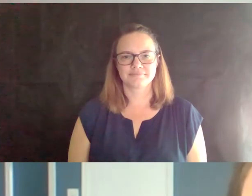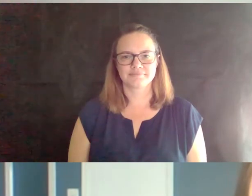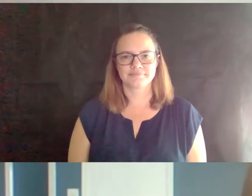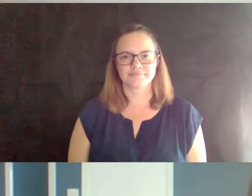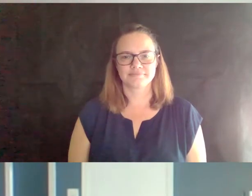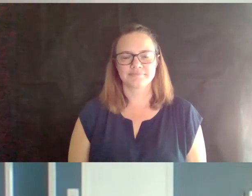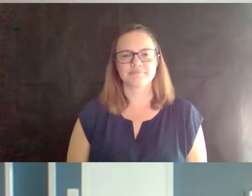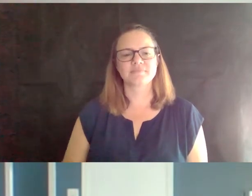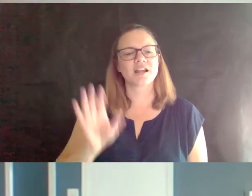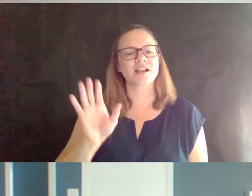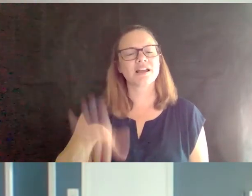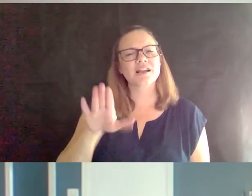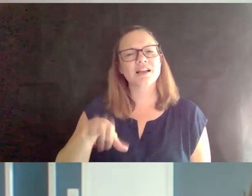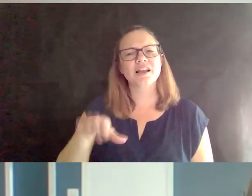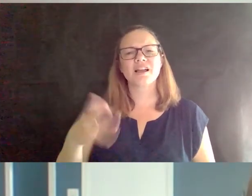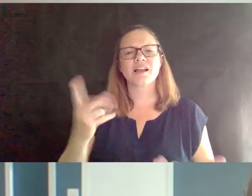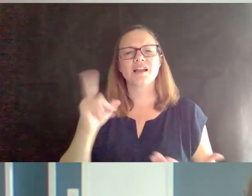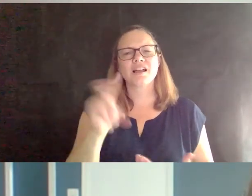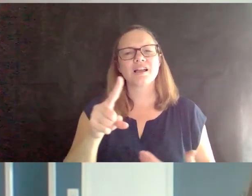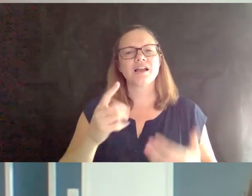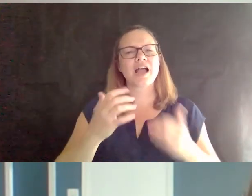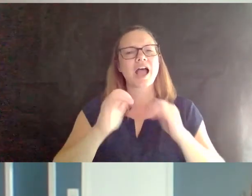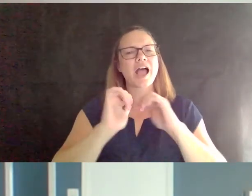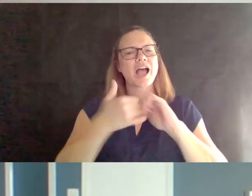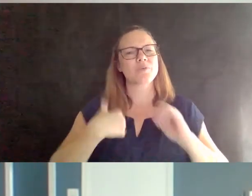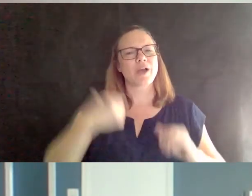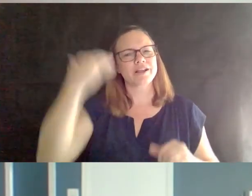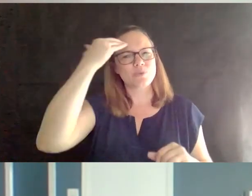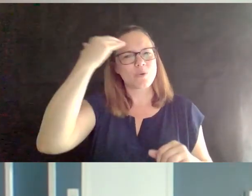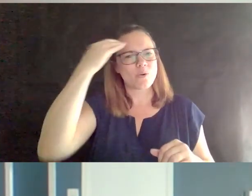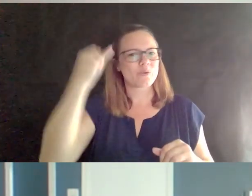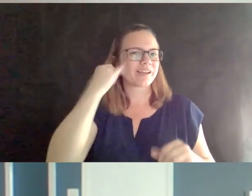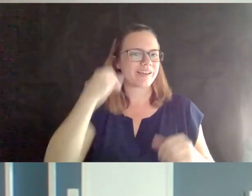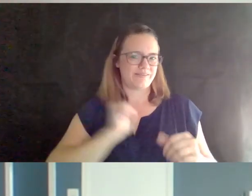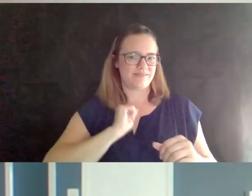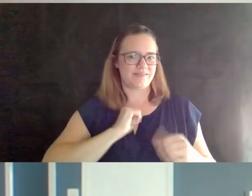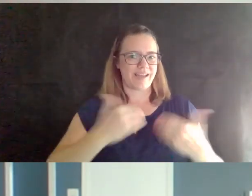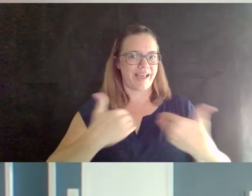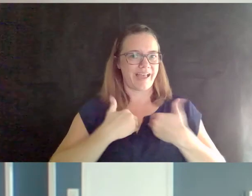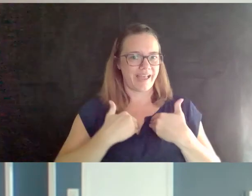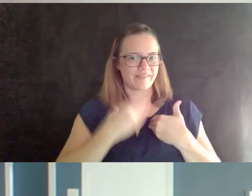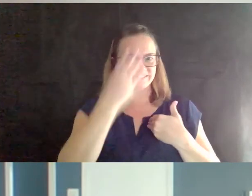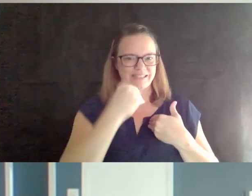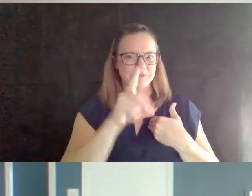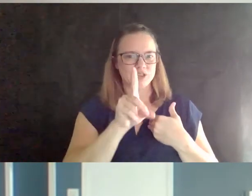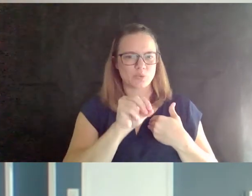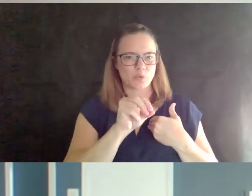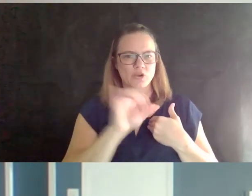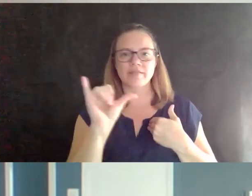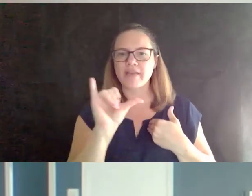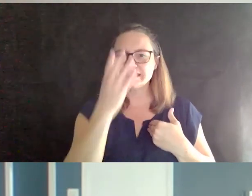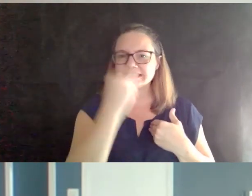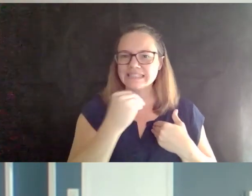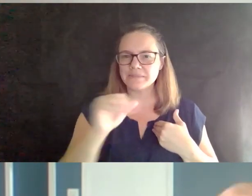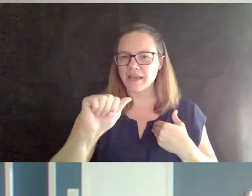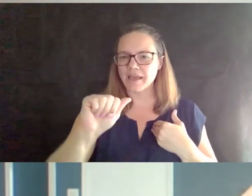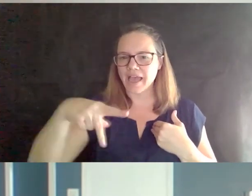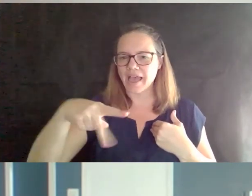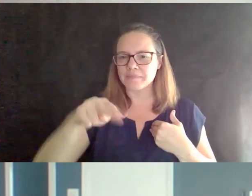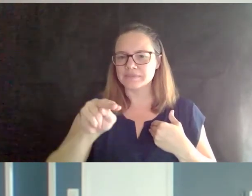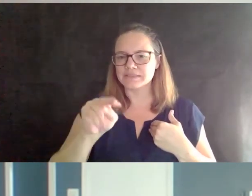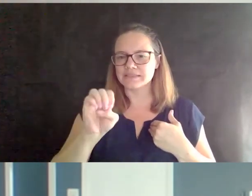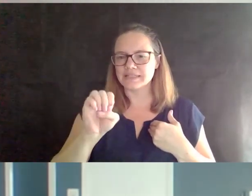How can I tell if I have a sleep disorder like sleep apnea? That is a really great question.